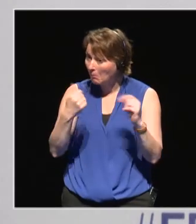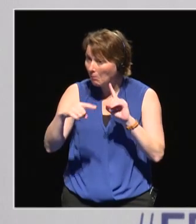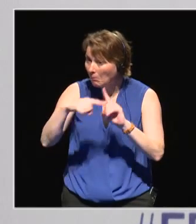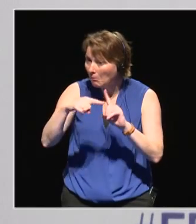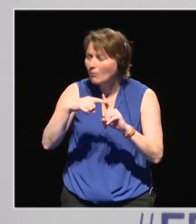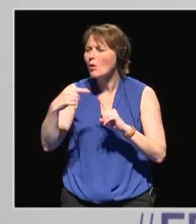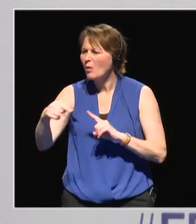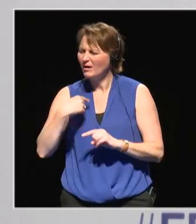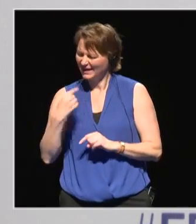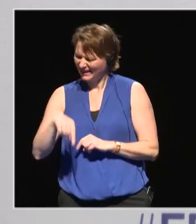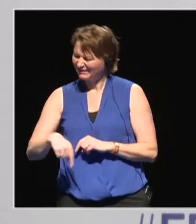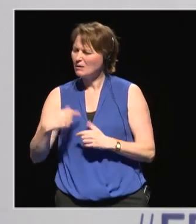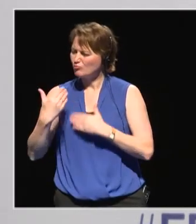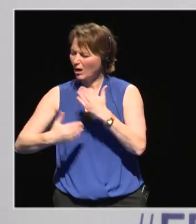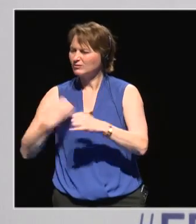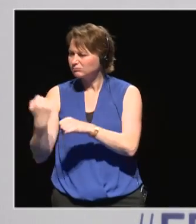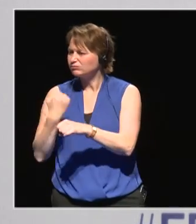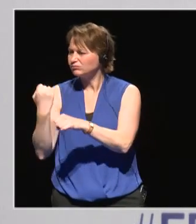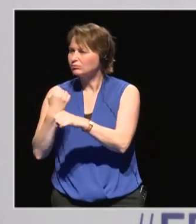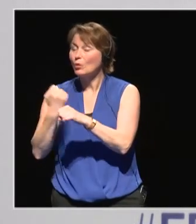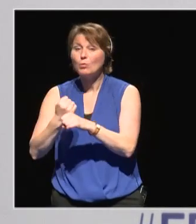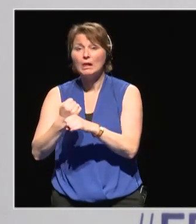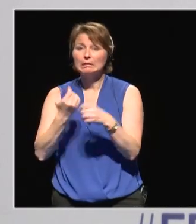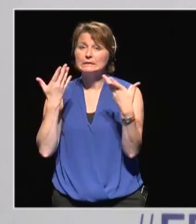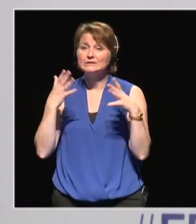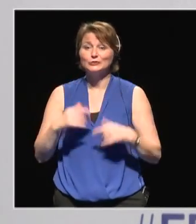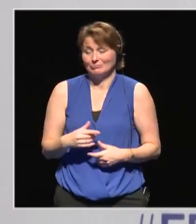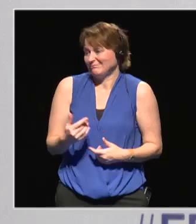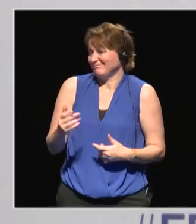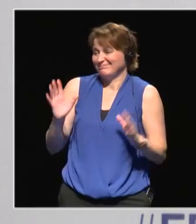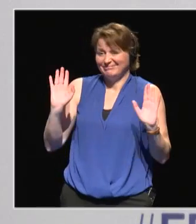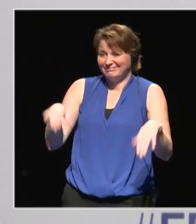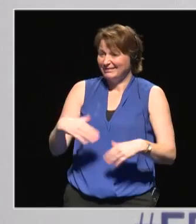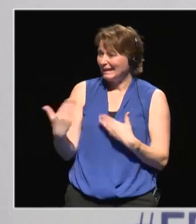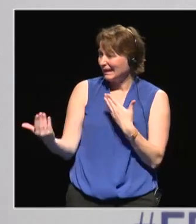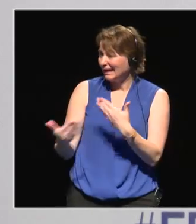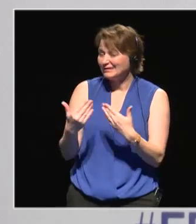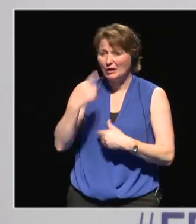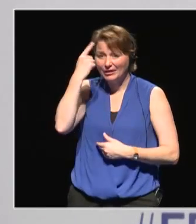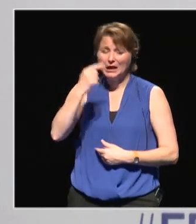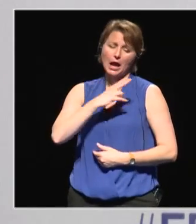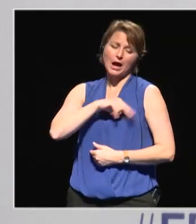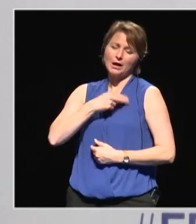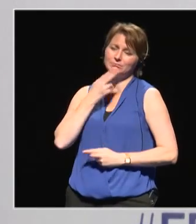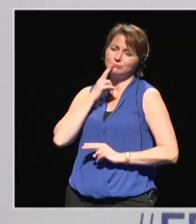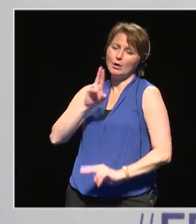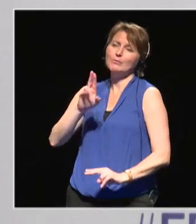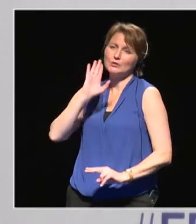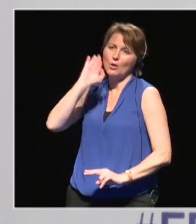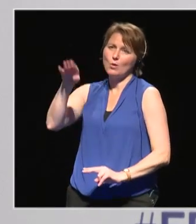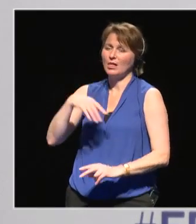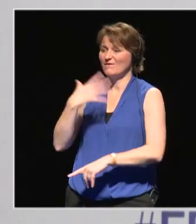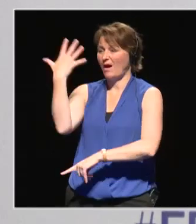of producing them. Because, you know, it's easy to produce a pledge. I could produce a pledge in 5 minutes with a piece of paper and a